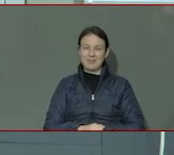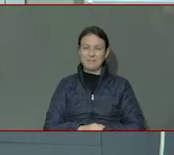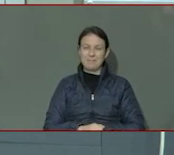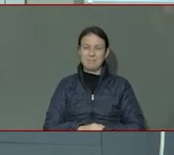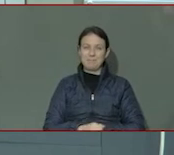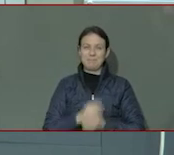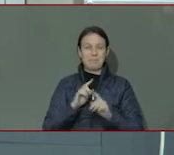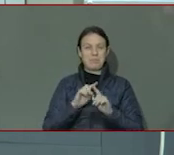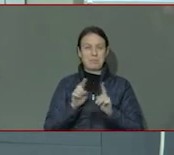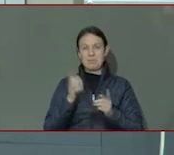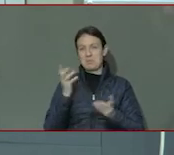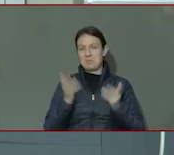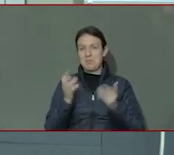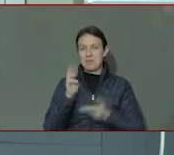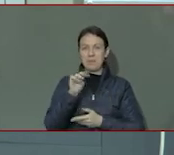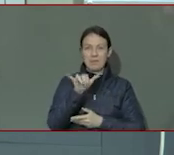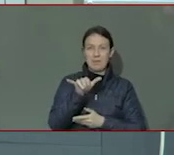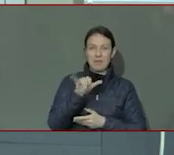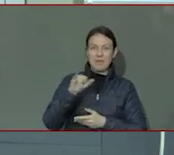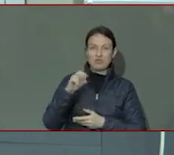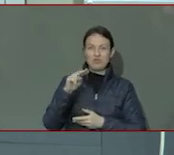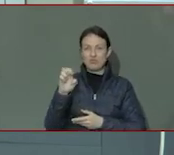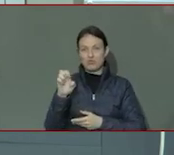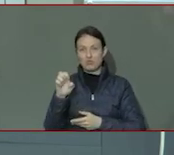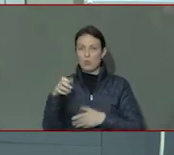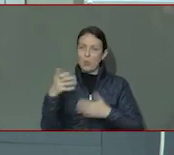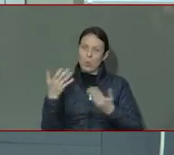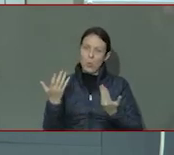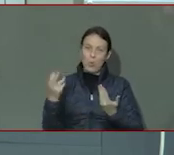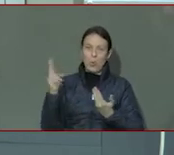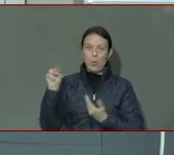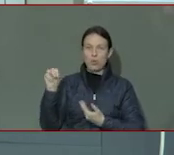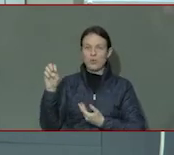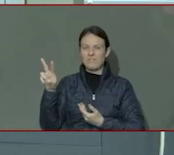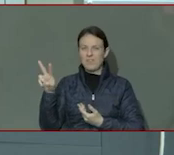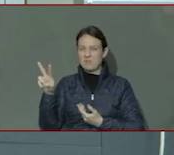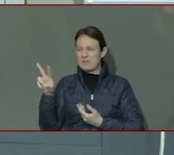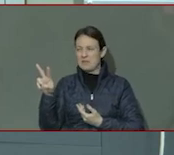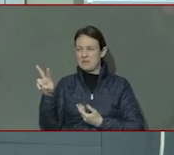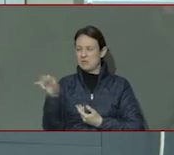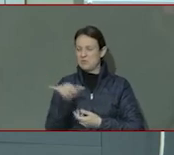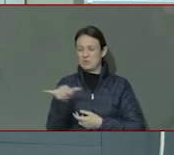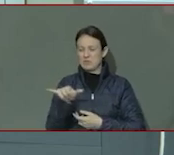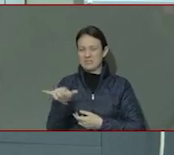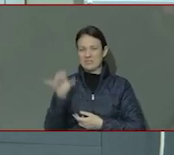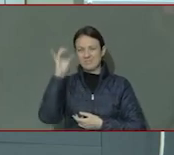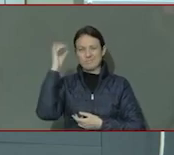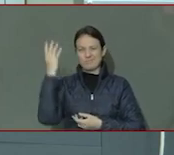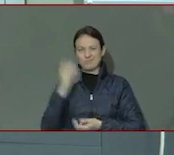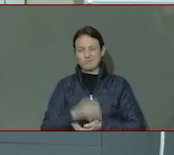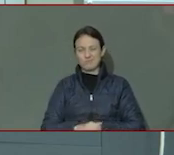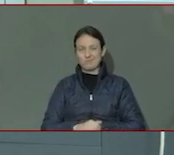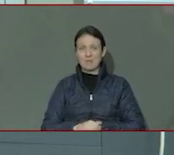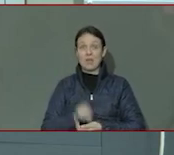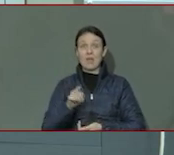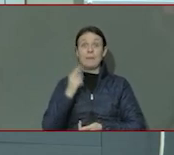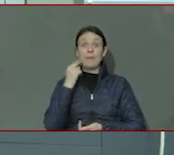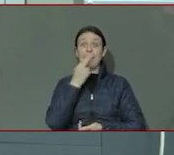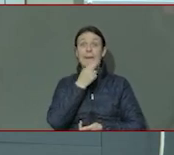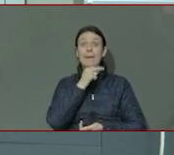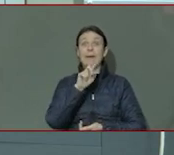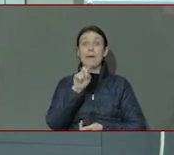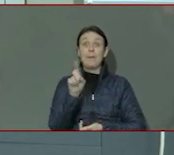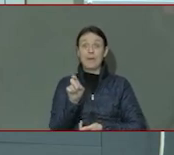But this could have been the May-June paper or the November paper. I can't remember. But this is a really nice question because